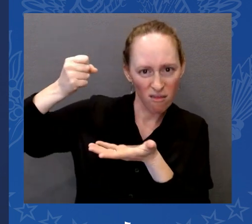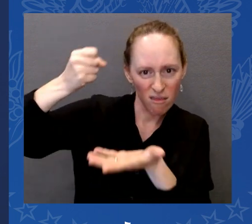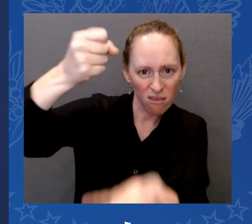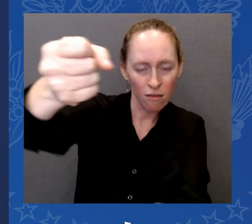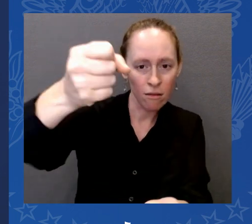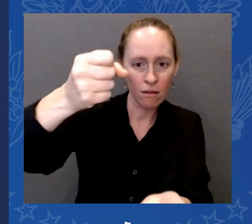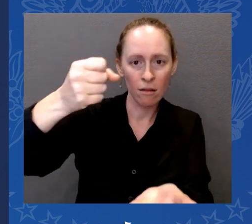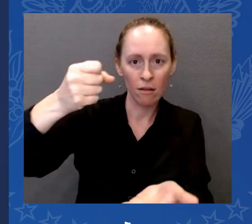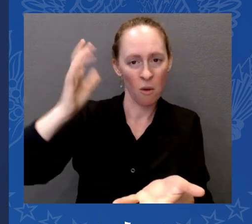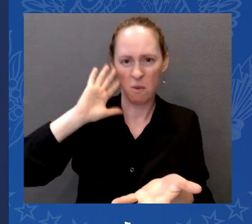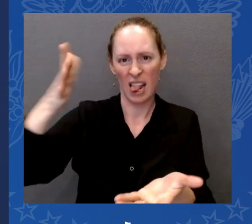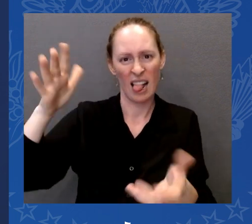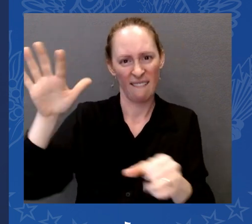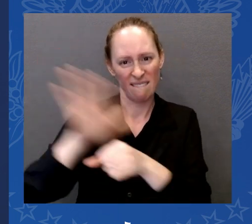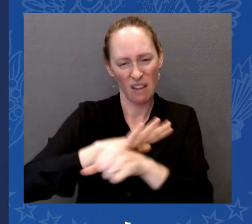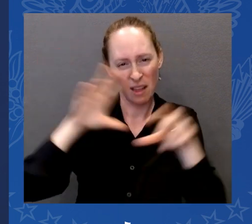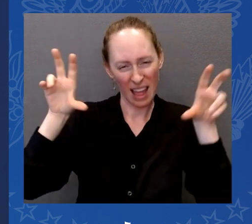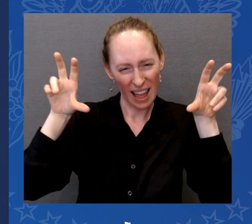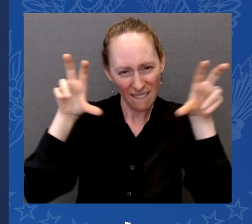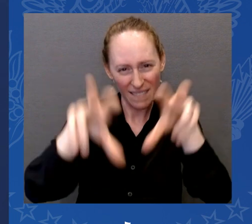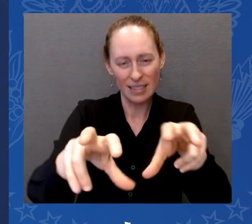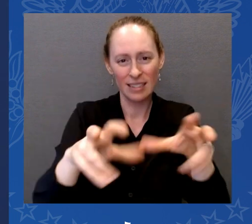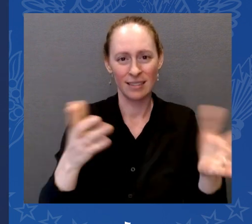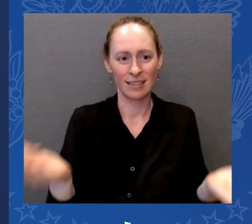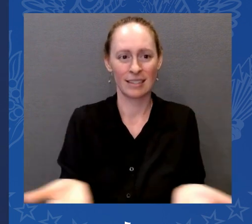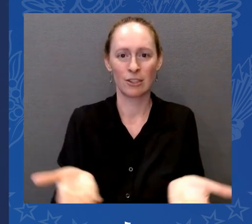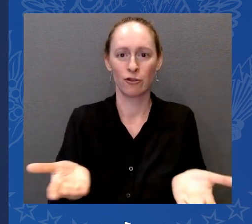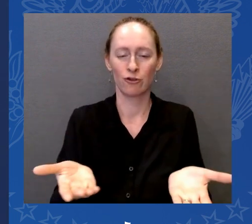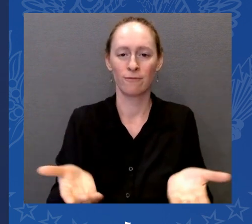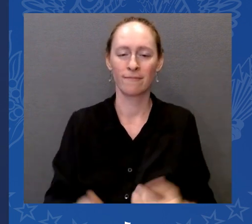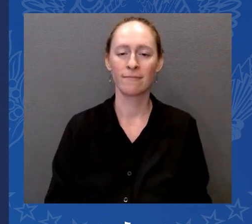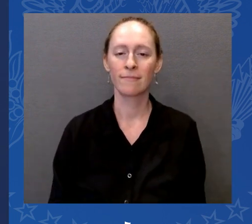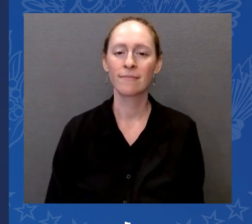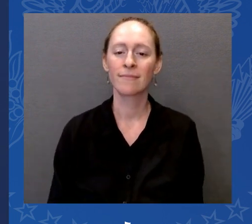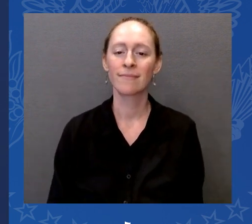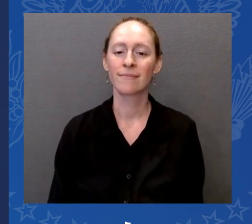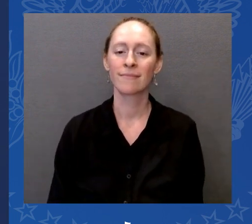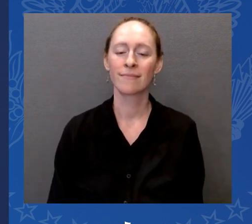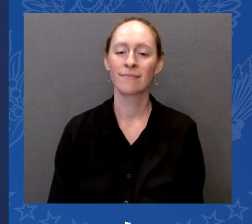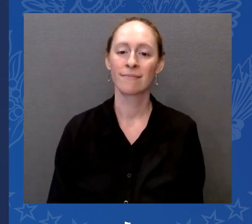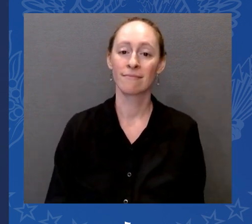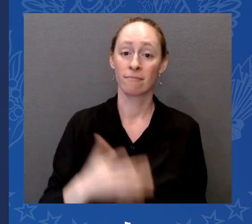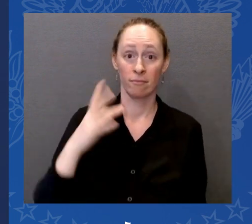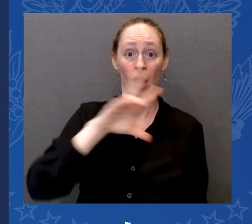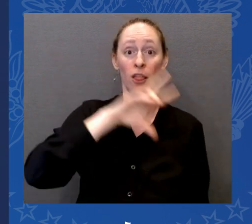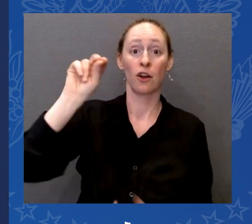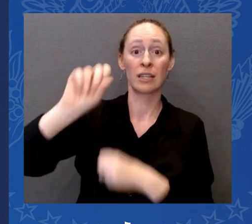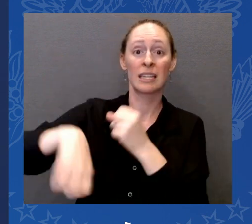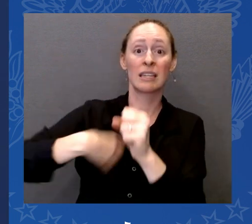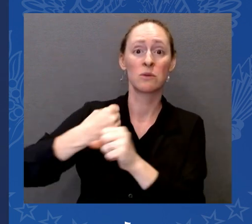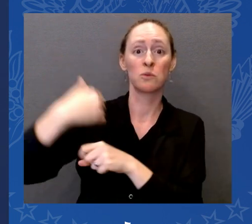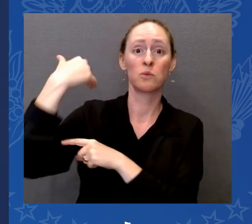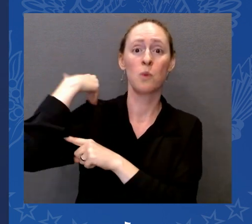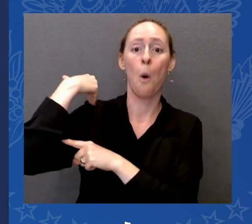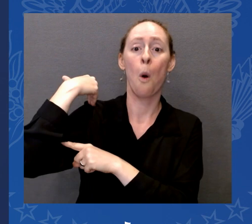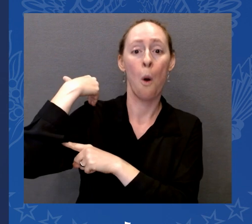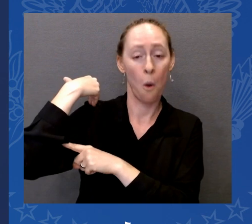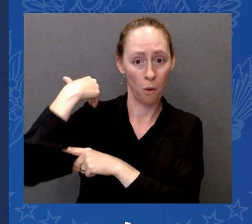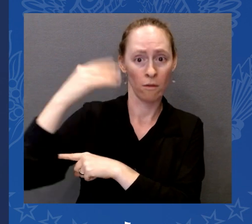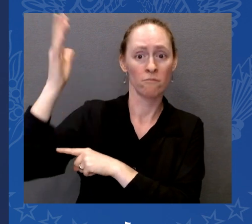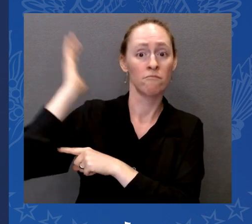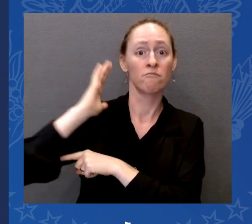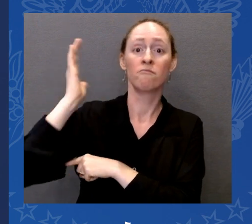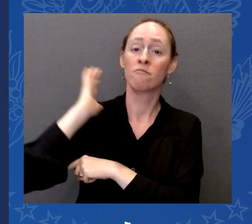over 30 years ago, America had more than 30% of the global chip production, 30%. Then something